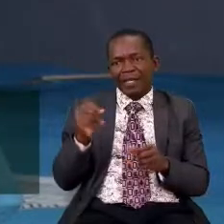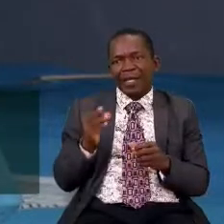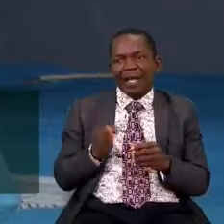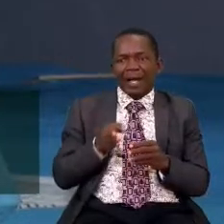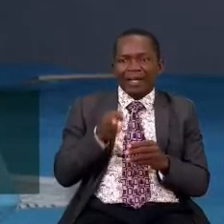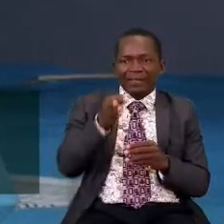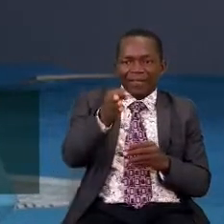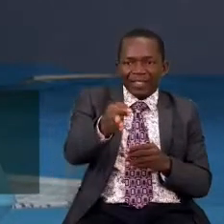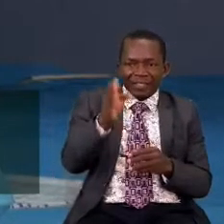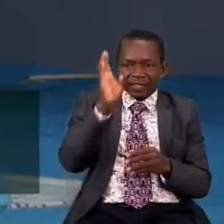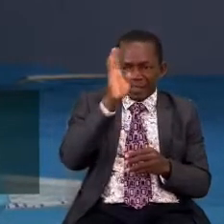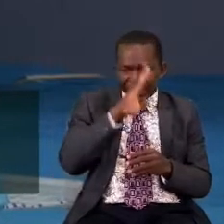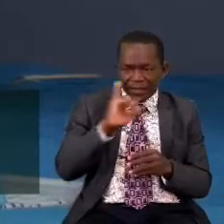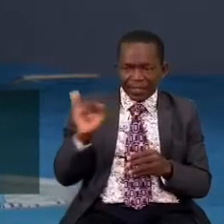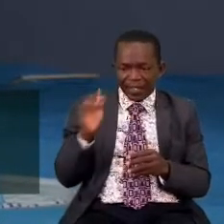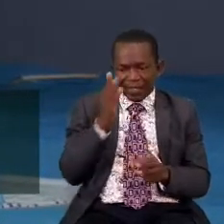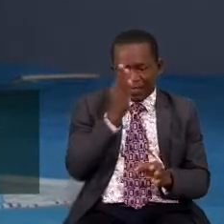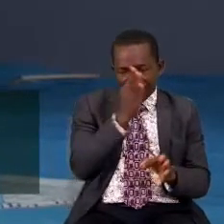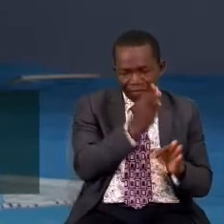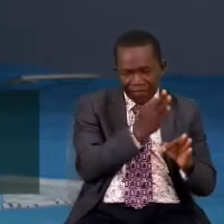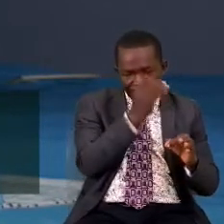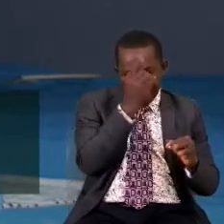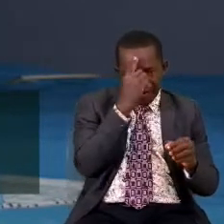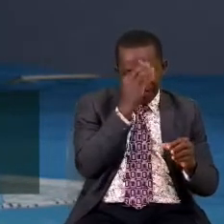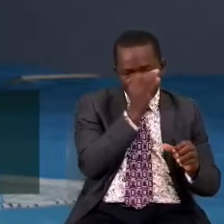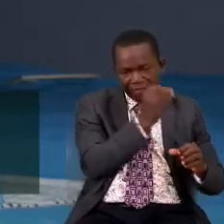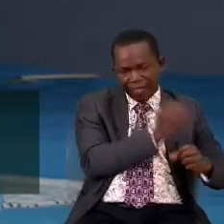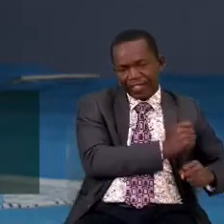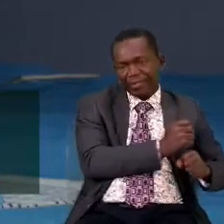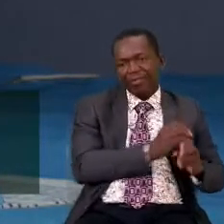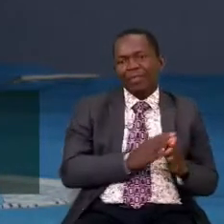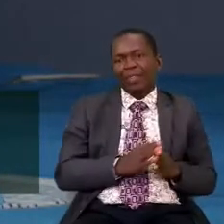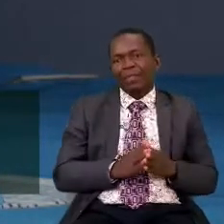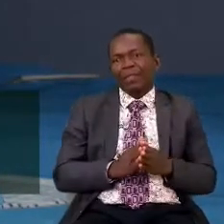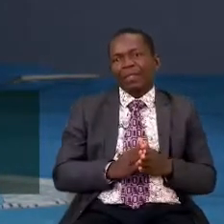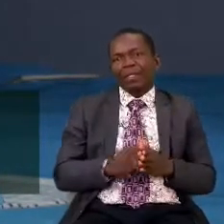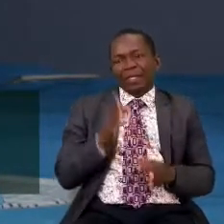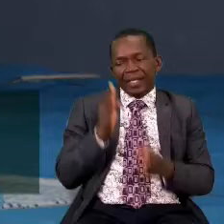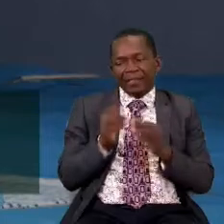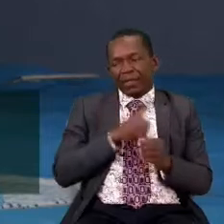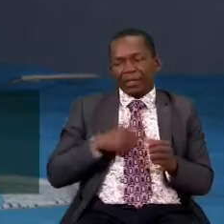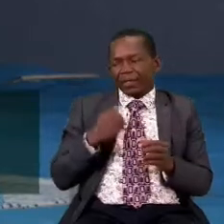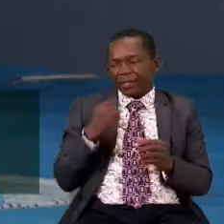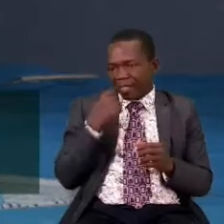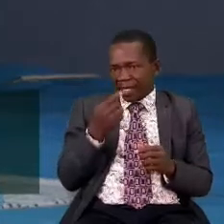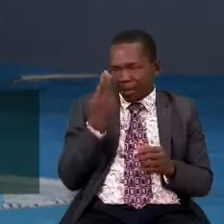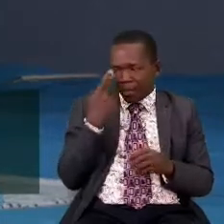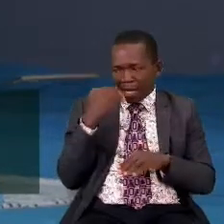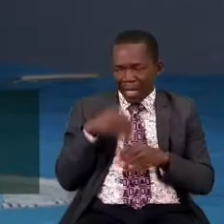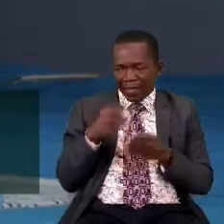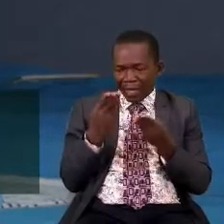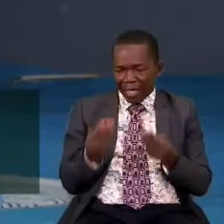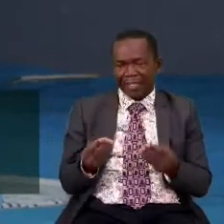unto you, you will get up, you will move on, you will seek, you will search, you